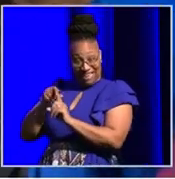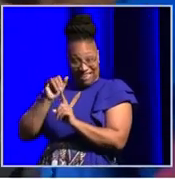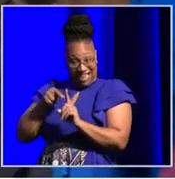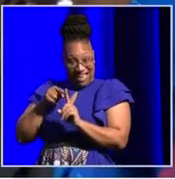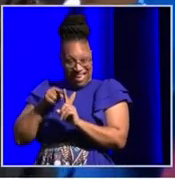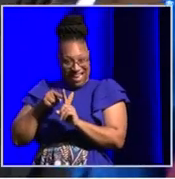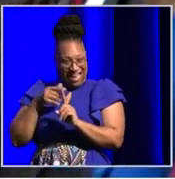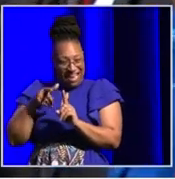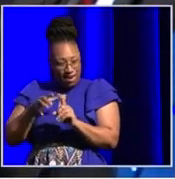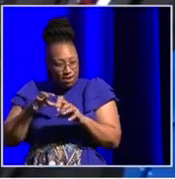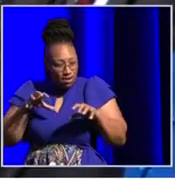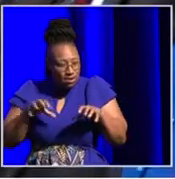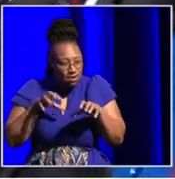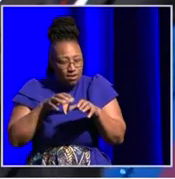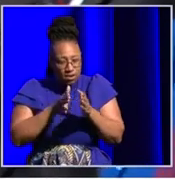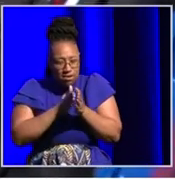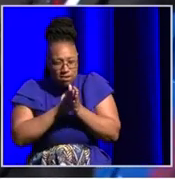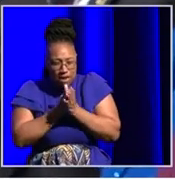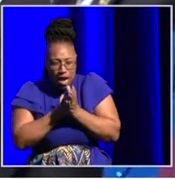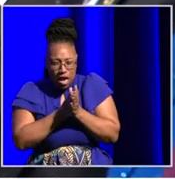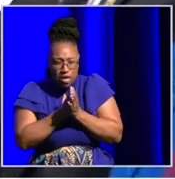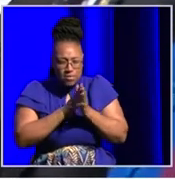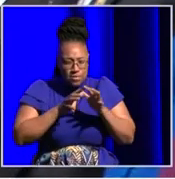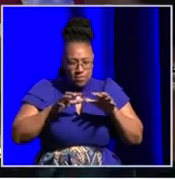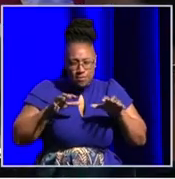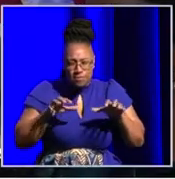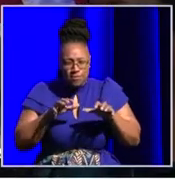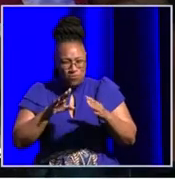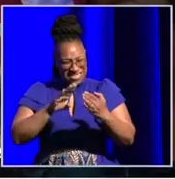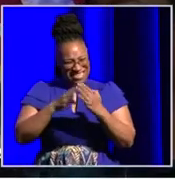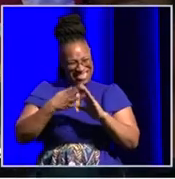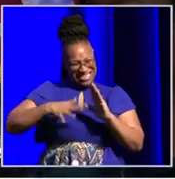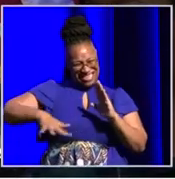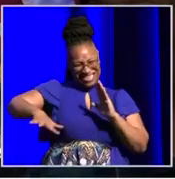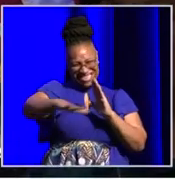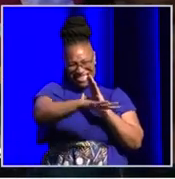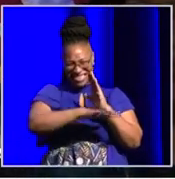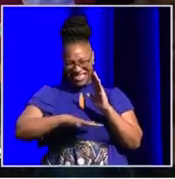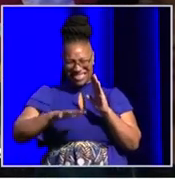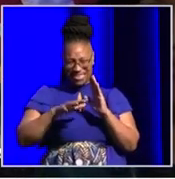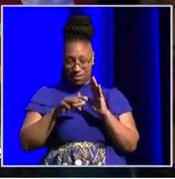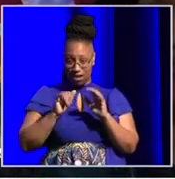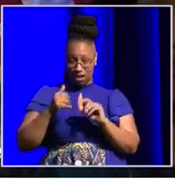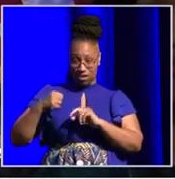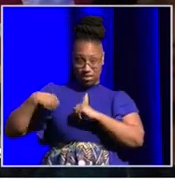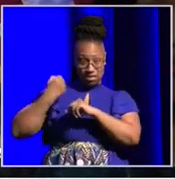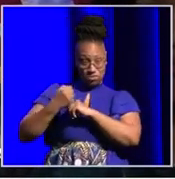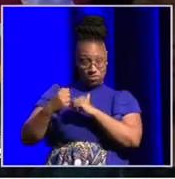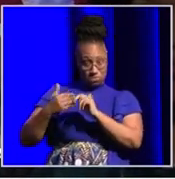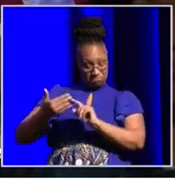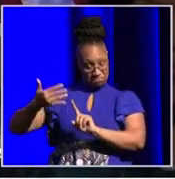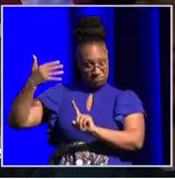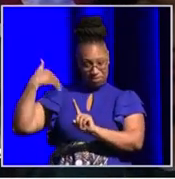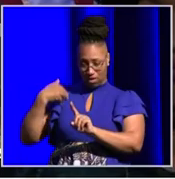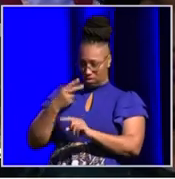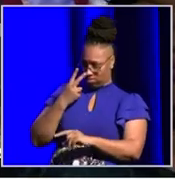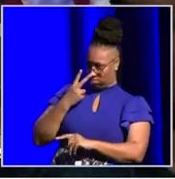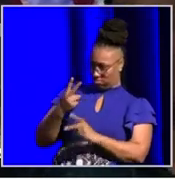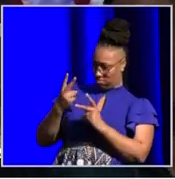to serve the city as I felt years ago when I began my service. Thank you, Judge